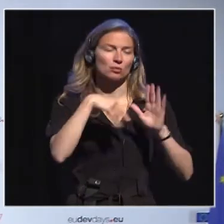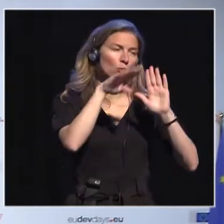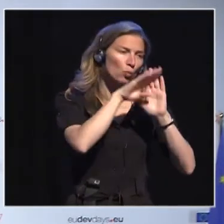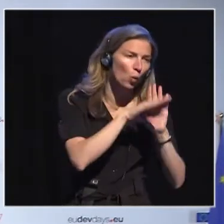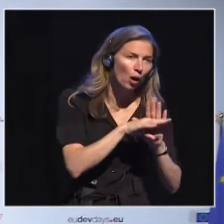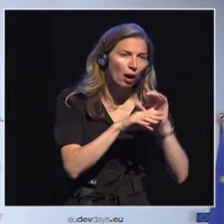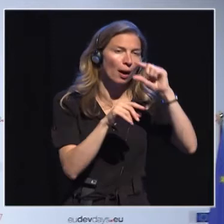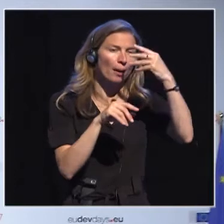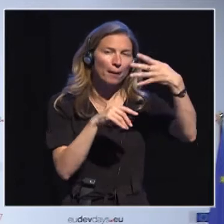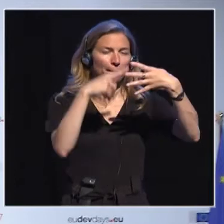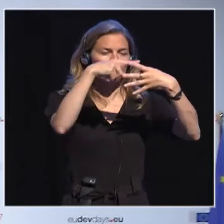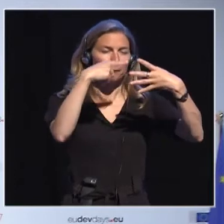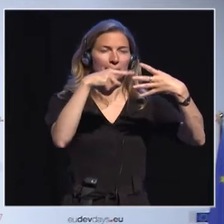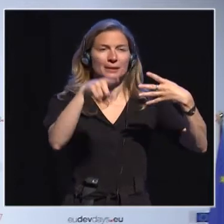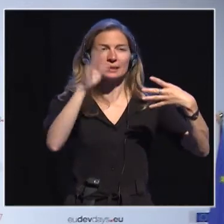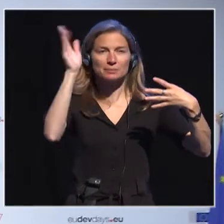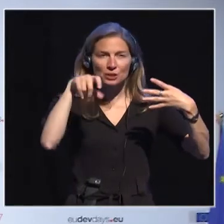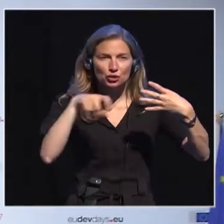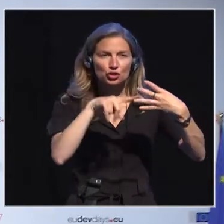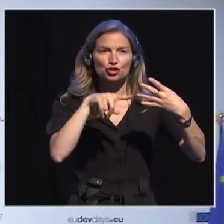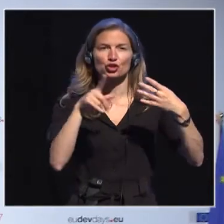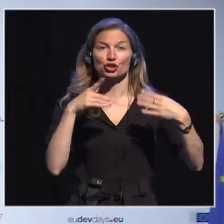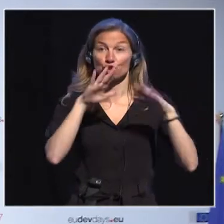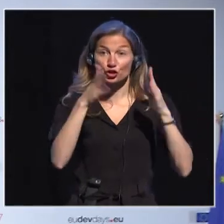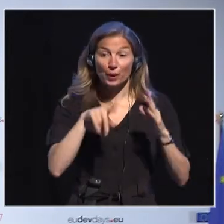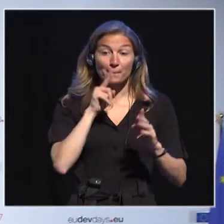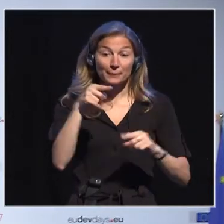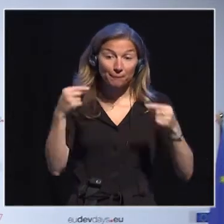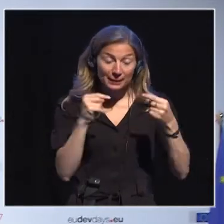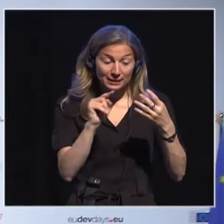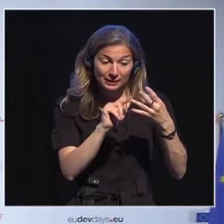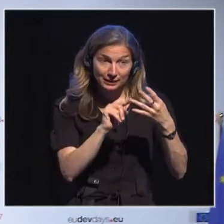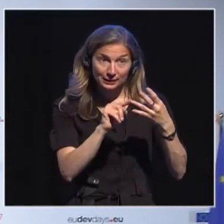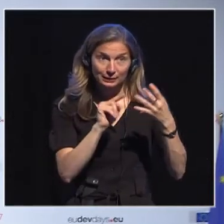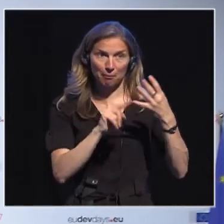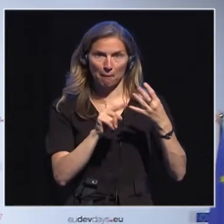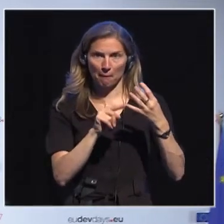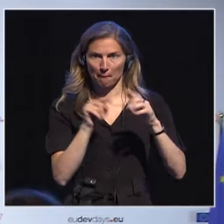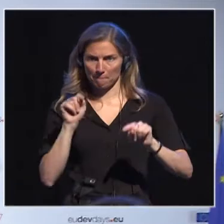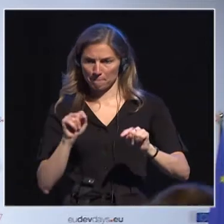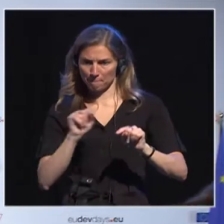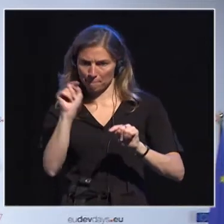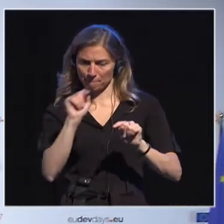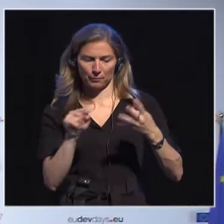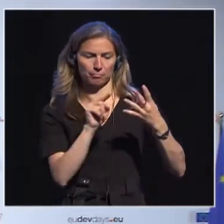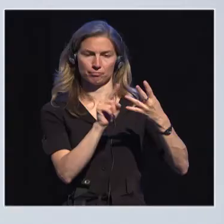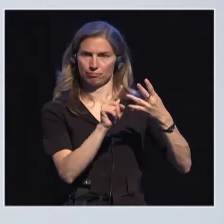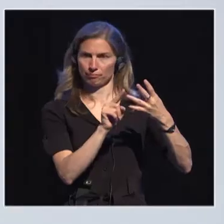speakers, network, shape the debate, and maps. So we want to click on shape the debate.